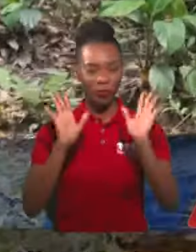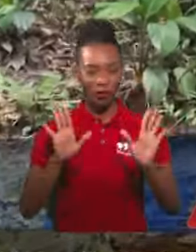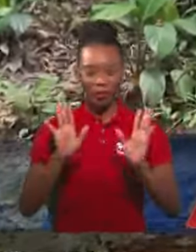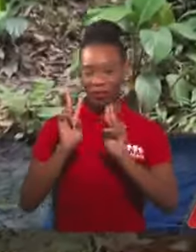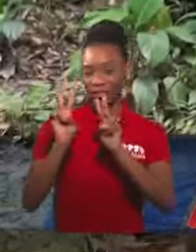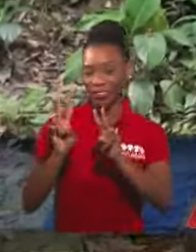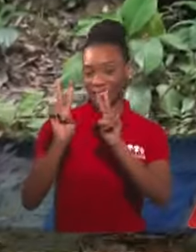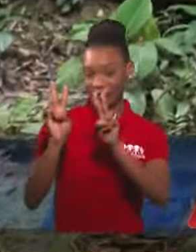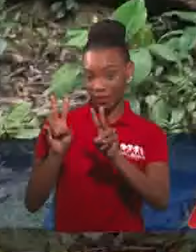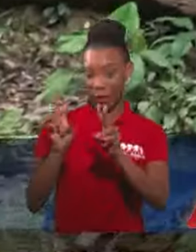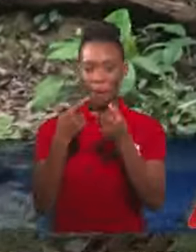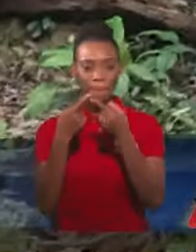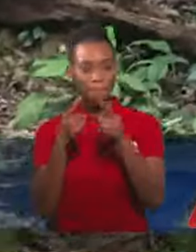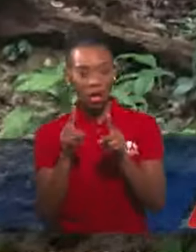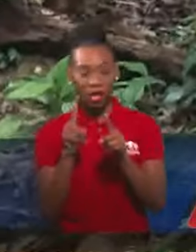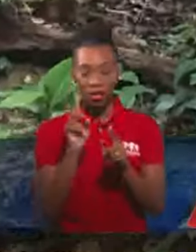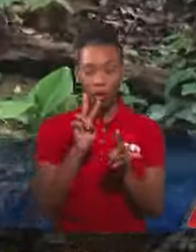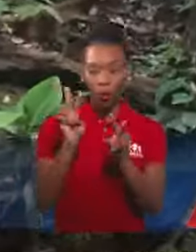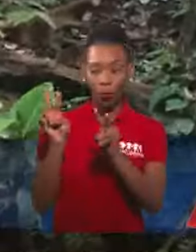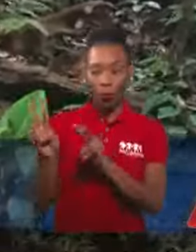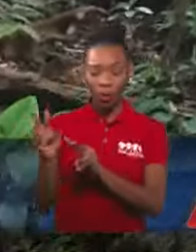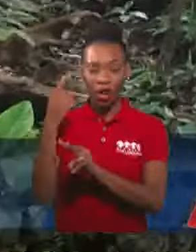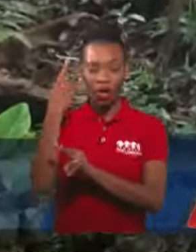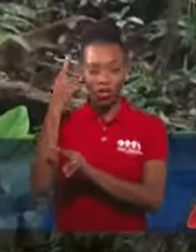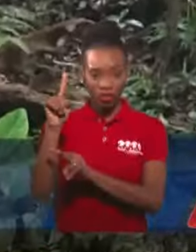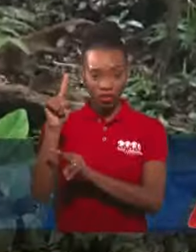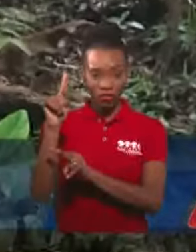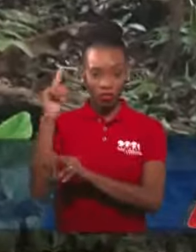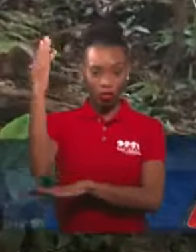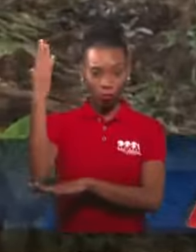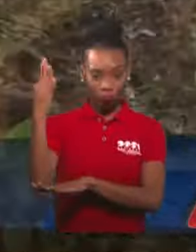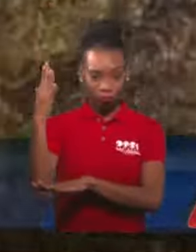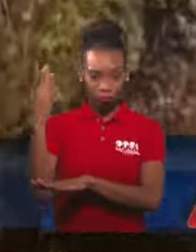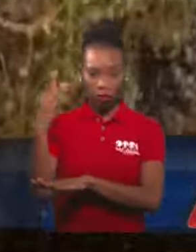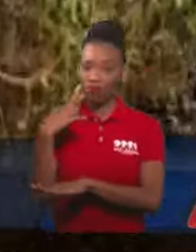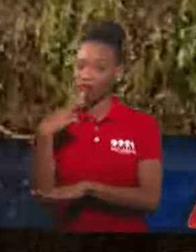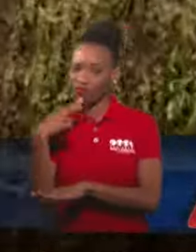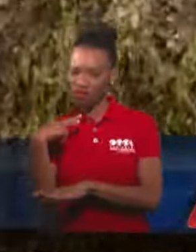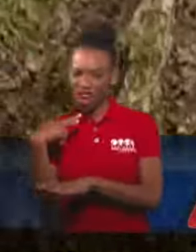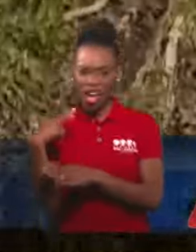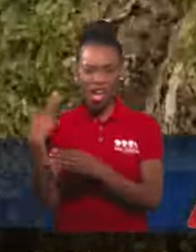keep an eye out for trail markers though, as it is easy to stray from the intended route.